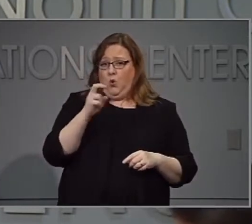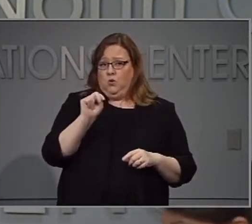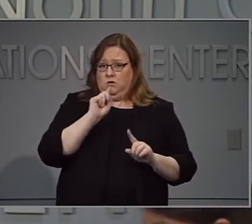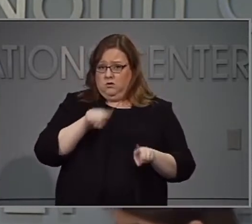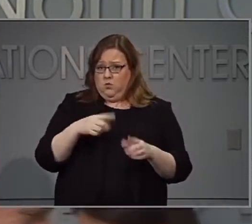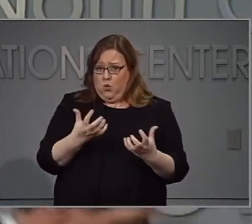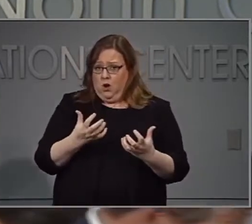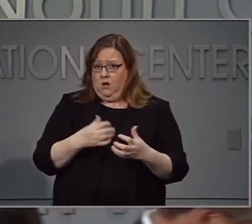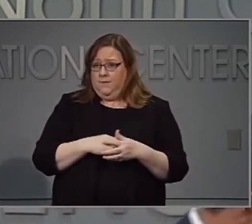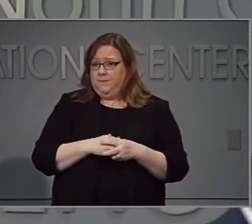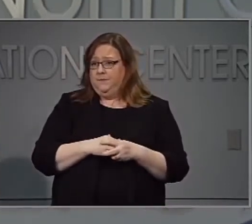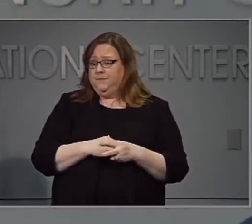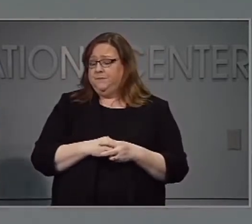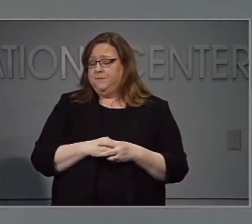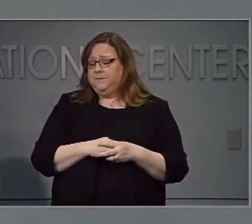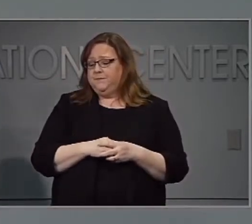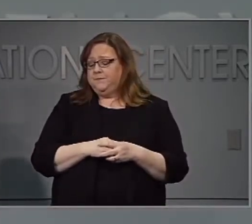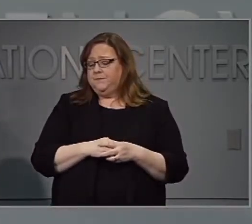add to that?